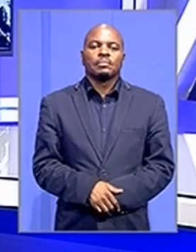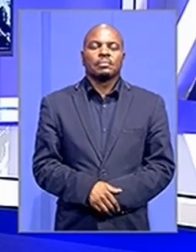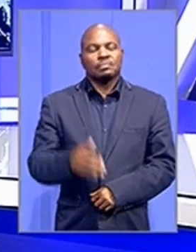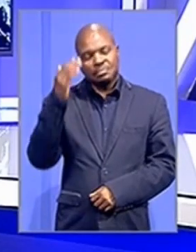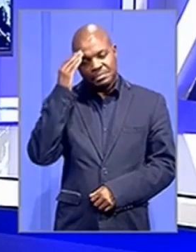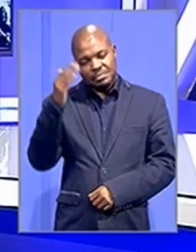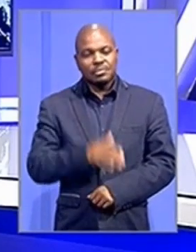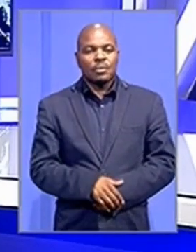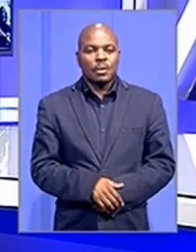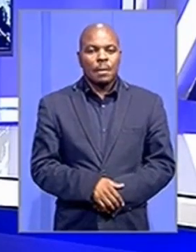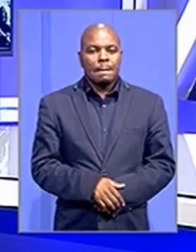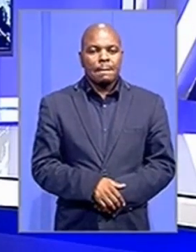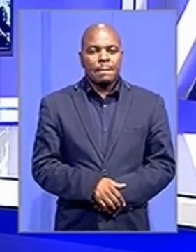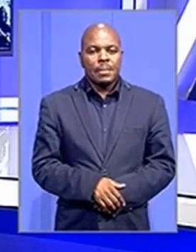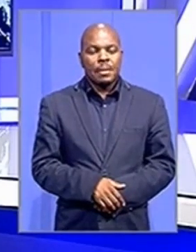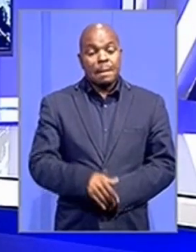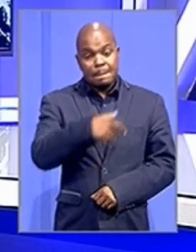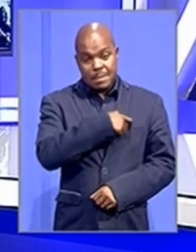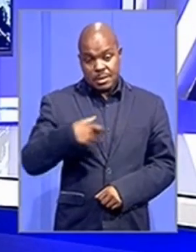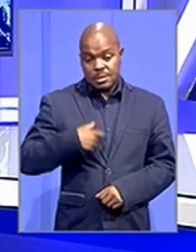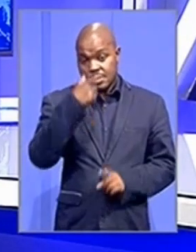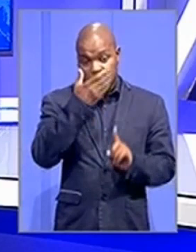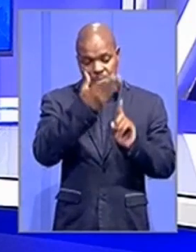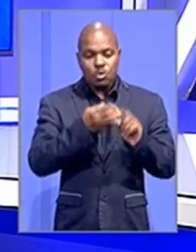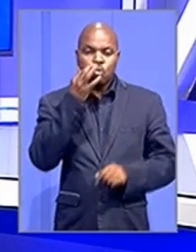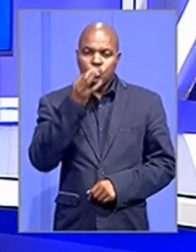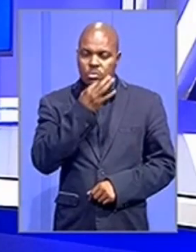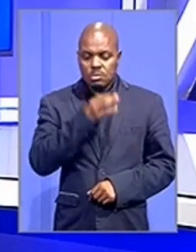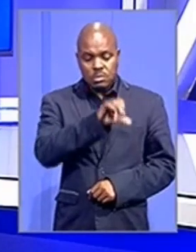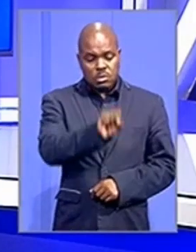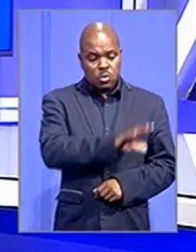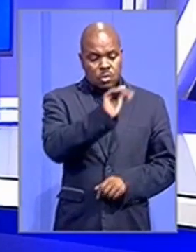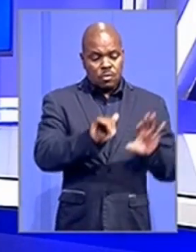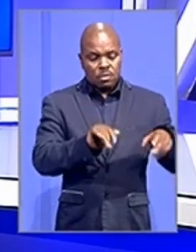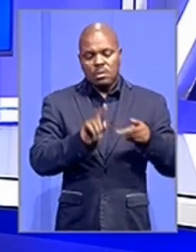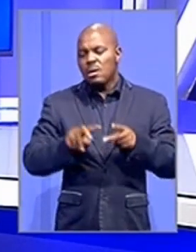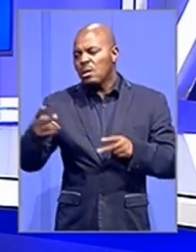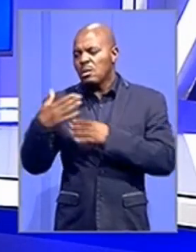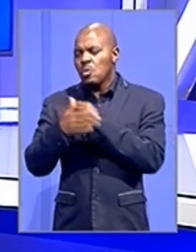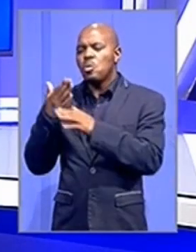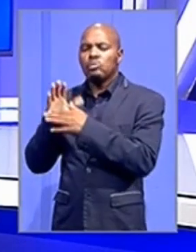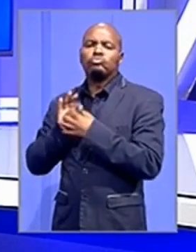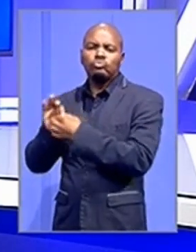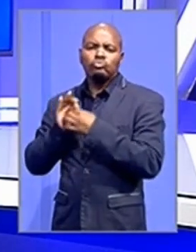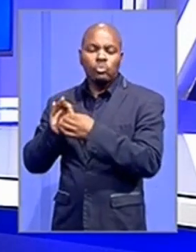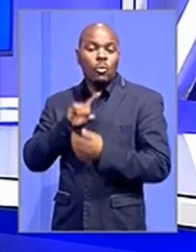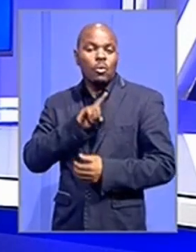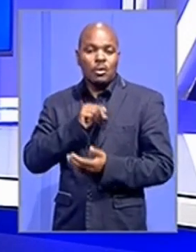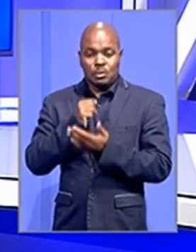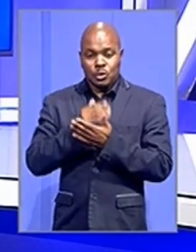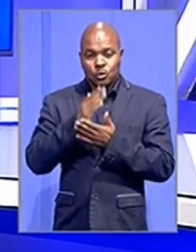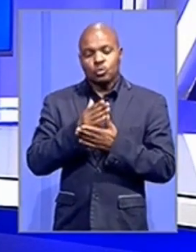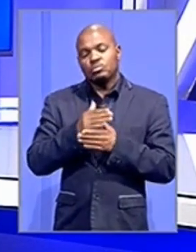Tobela President Cyril Ramaphosa ore Afrika borwa e shuma ka matla le dinaga tse dingwe go netefatsa ka bo